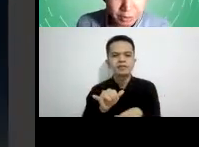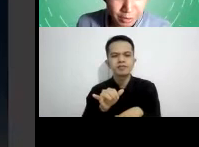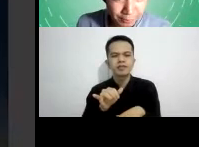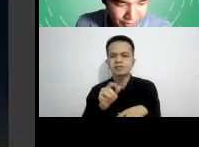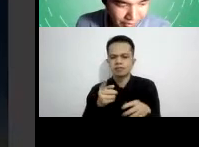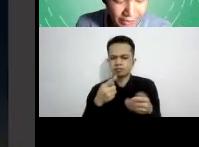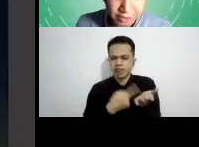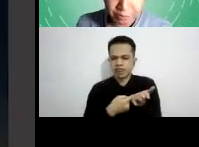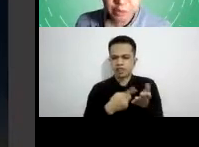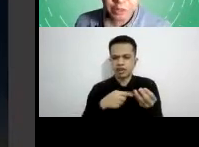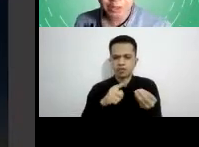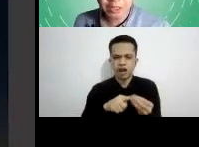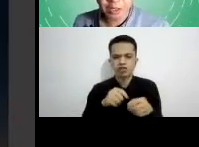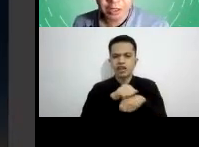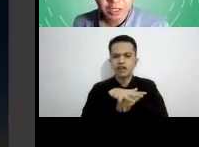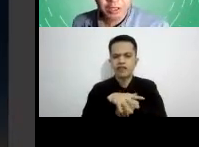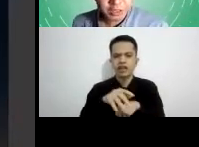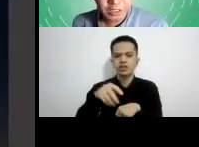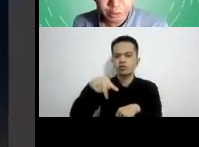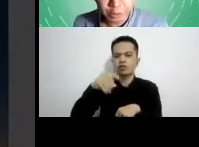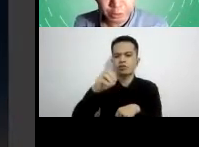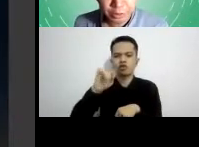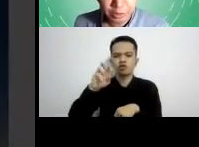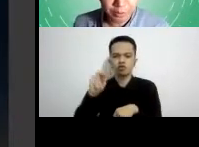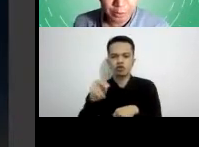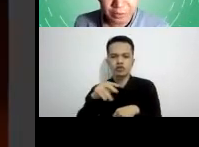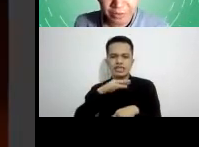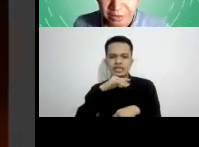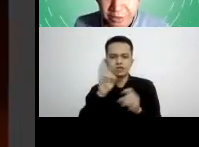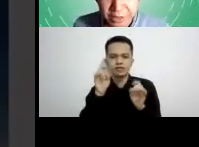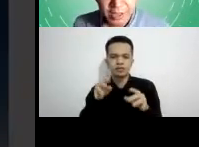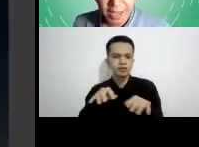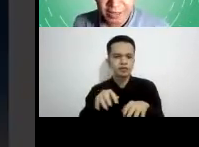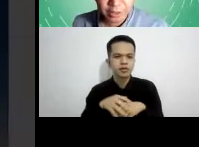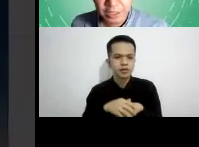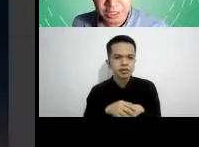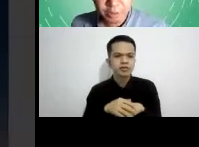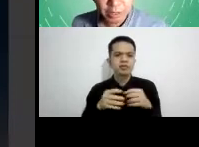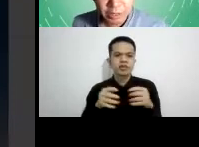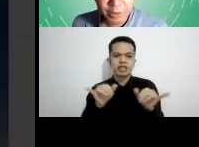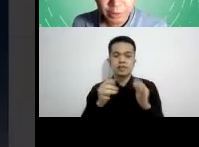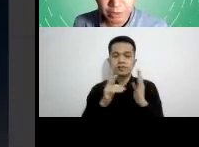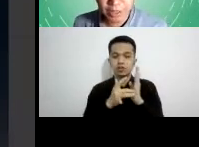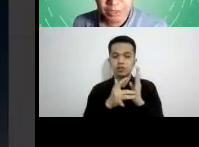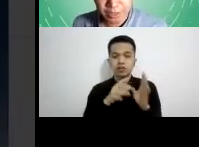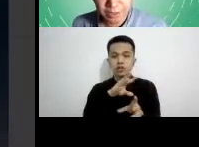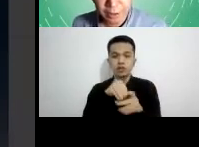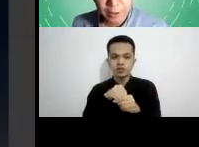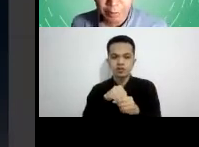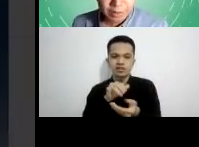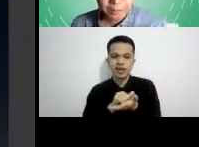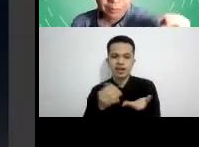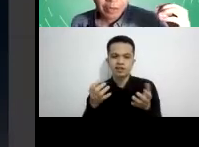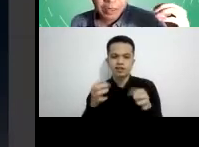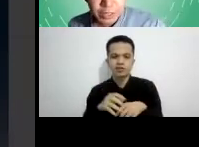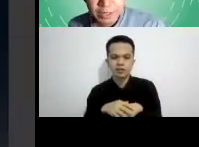about the effects of pollution, which are largely due to human factors, and technology is one of those causes.